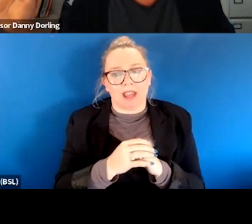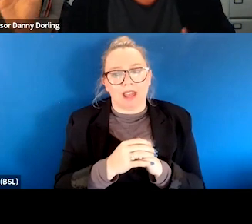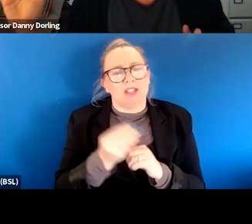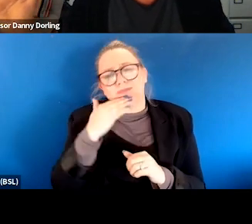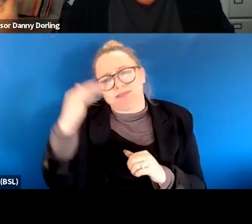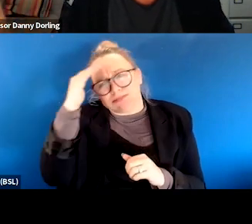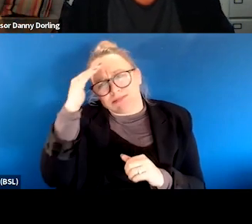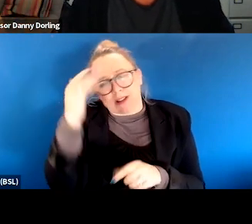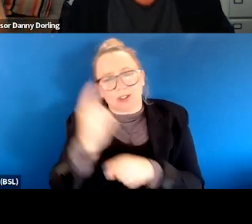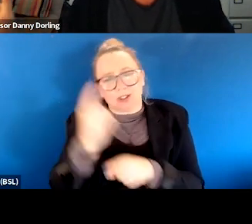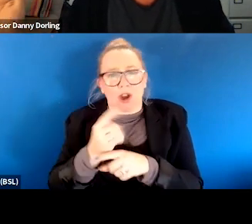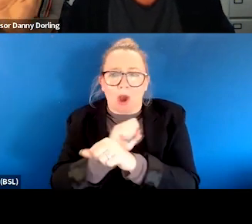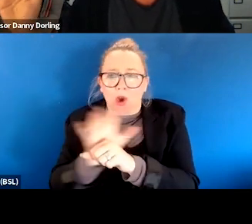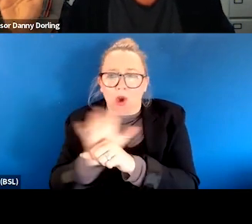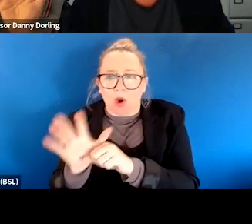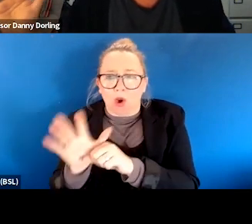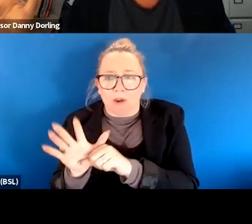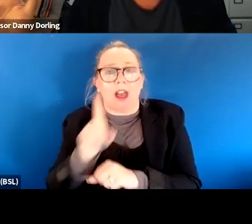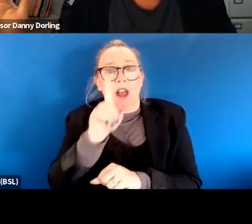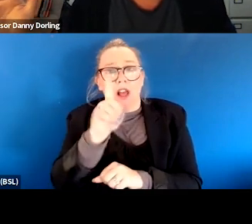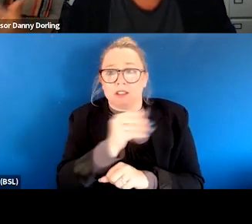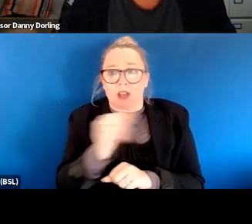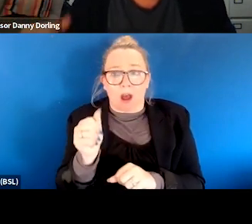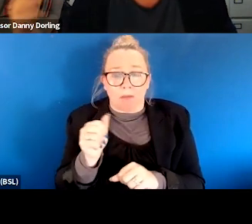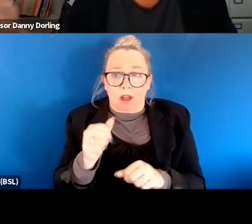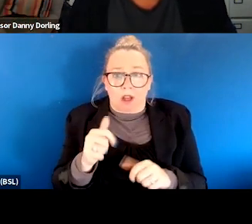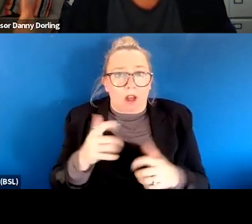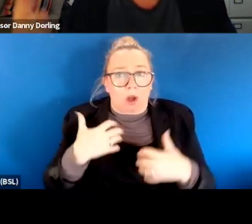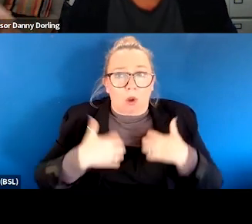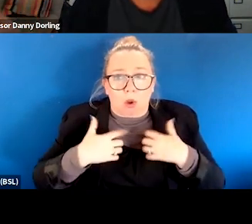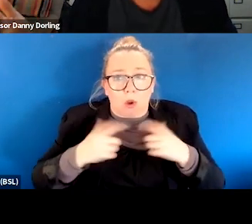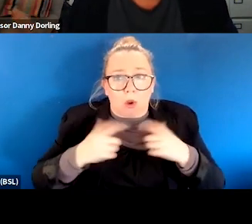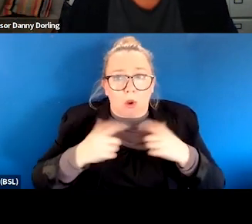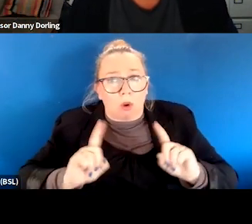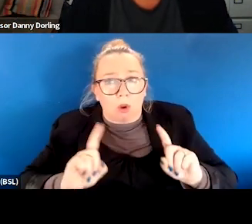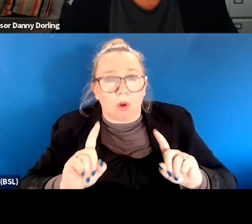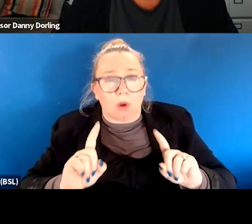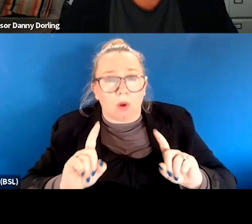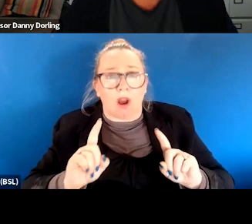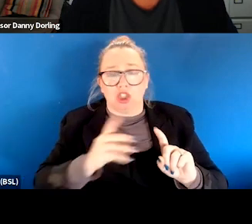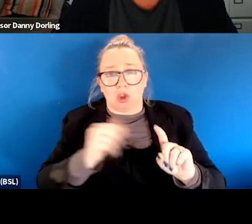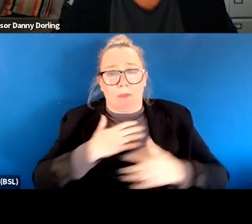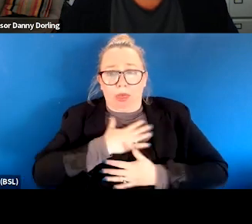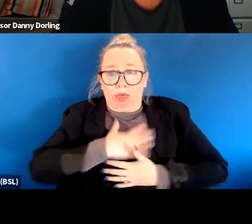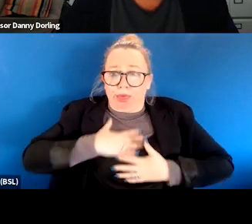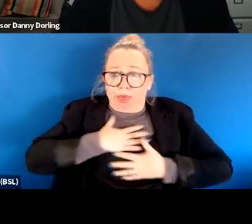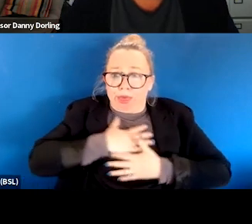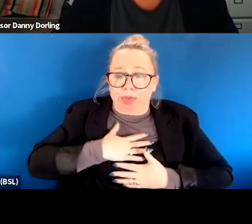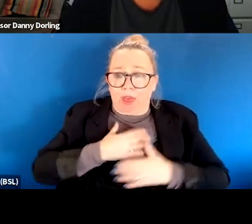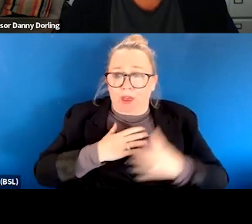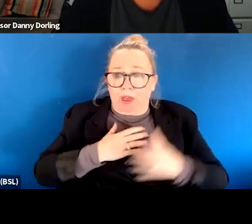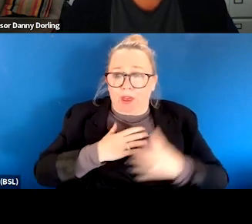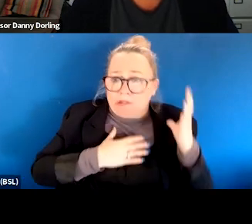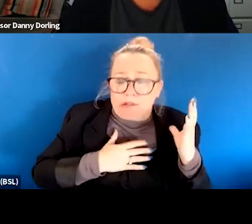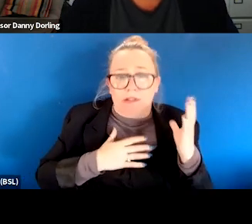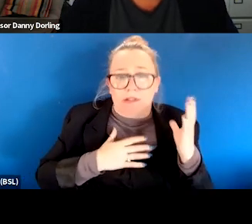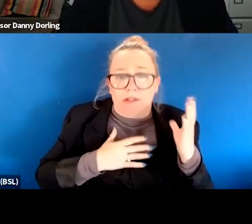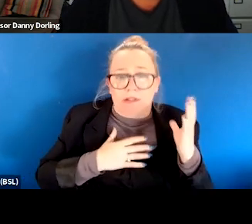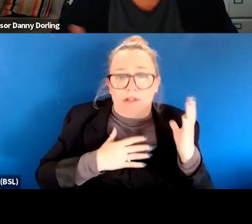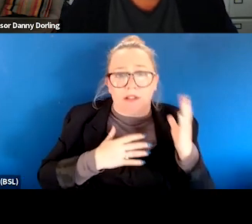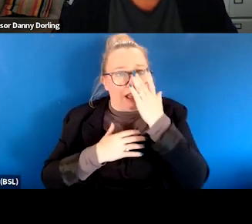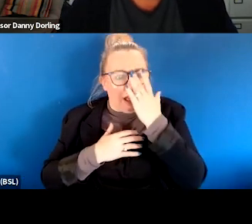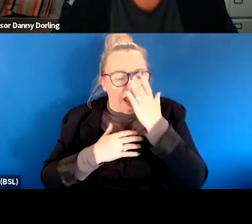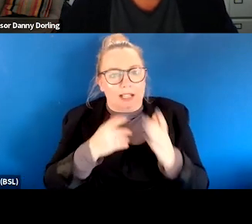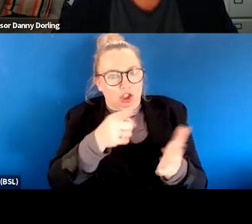people still very traumatized, will be wondering, how can I rattle through showing you graphs of hundreds of people dying on particular days